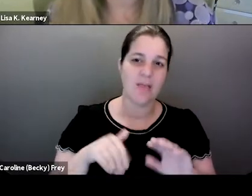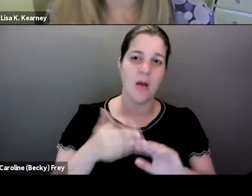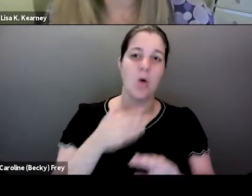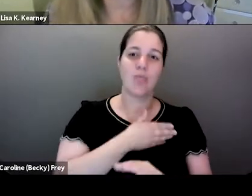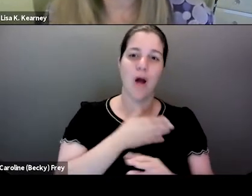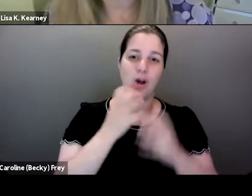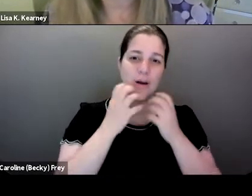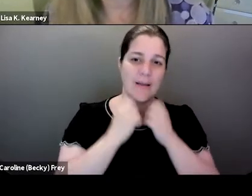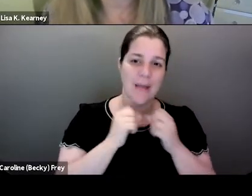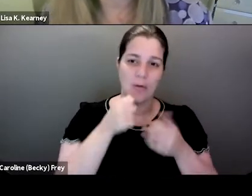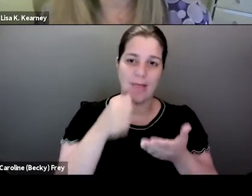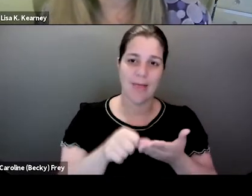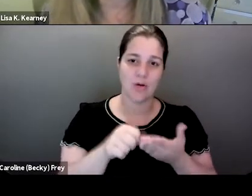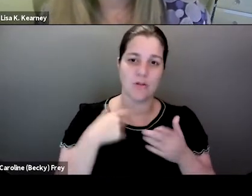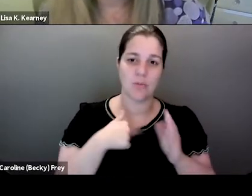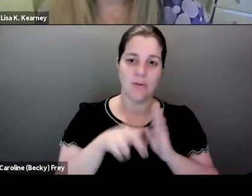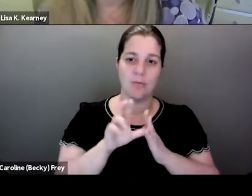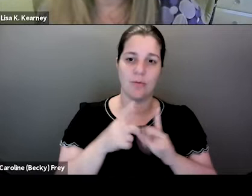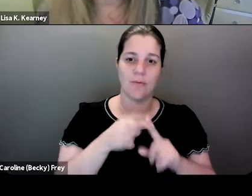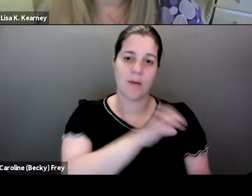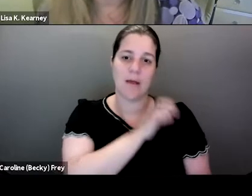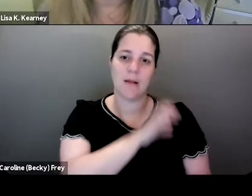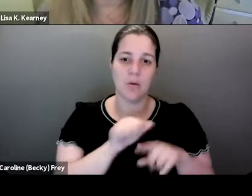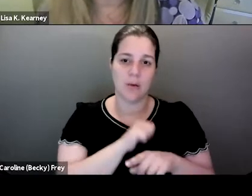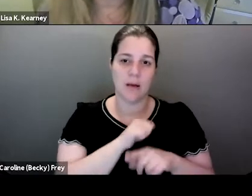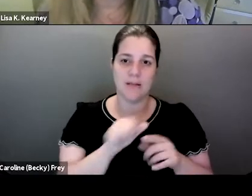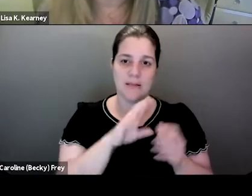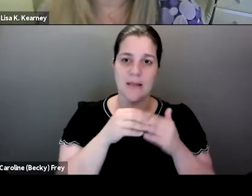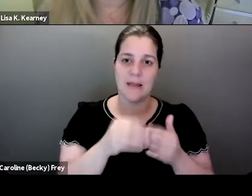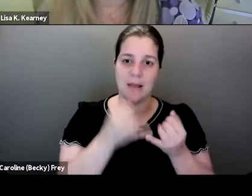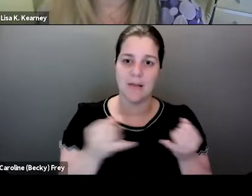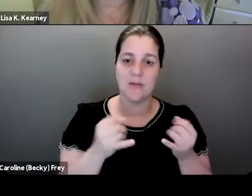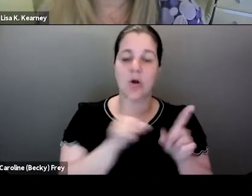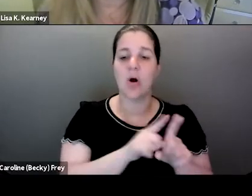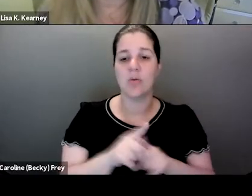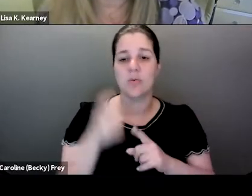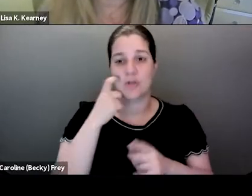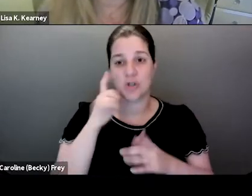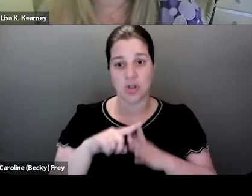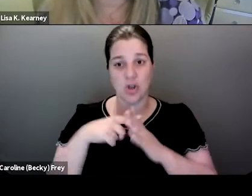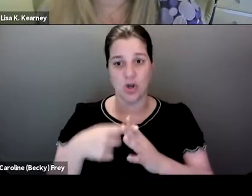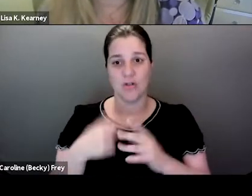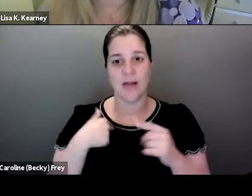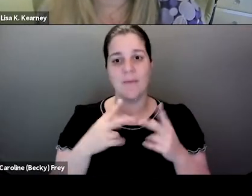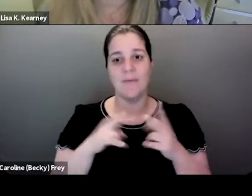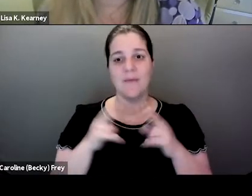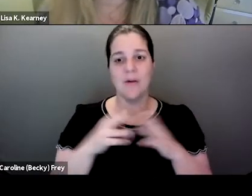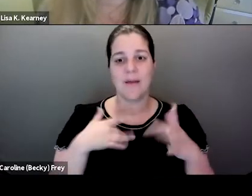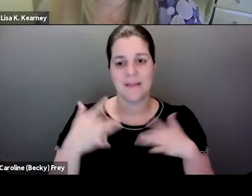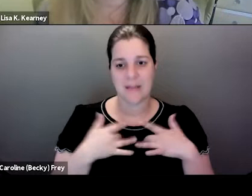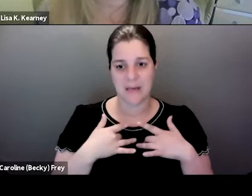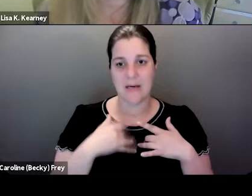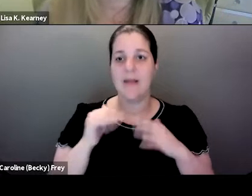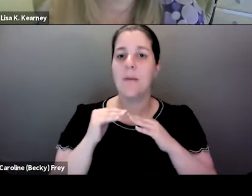that are reviewed in our clinical practice guidelines. The other thing that we just launched, which I am very excited about, is our